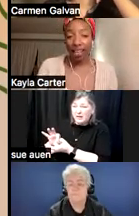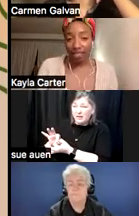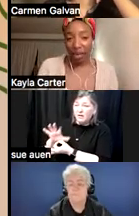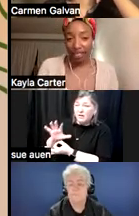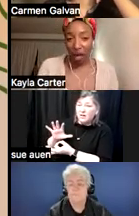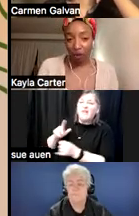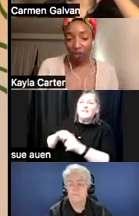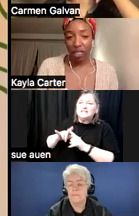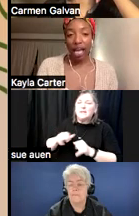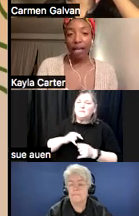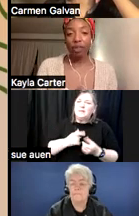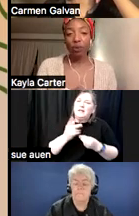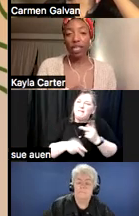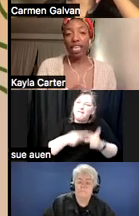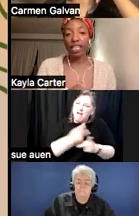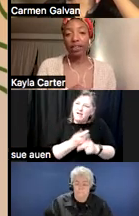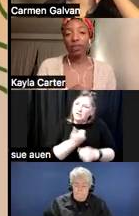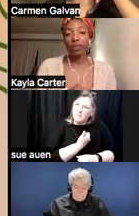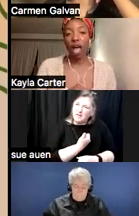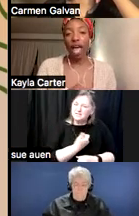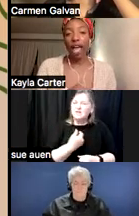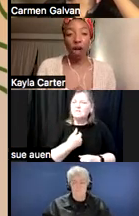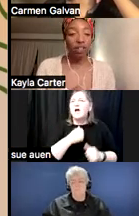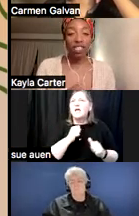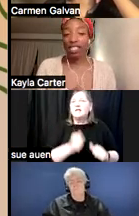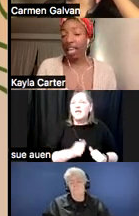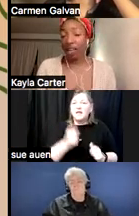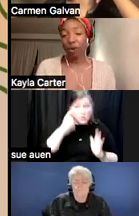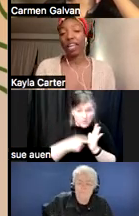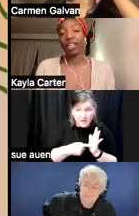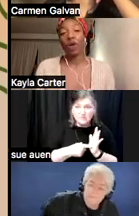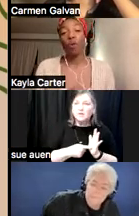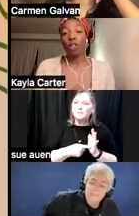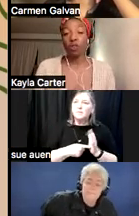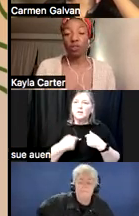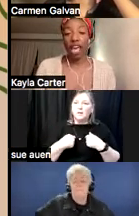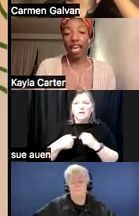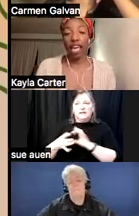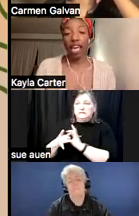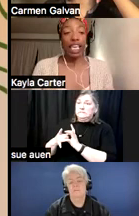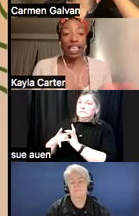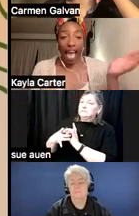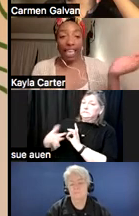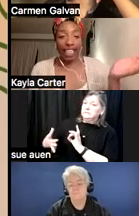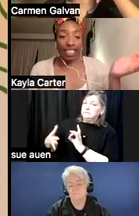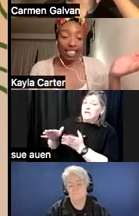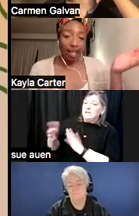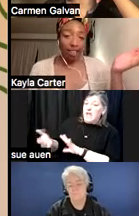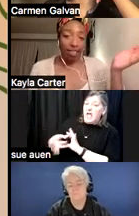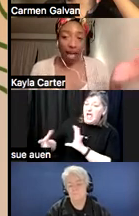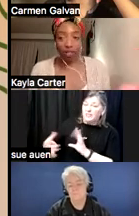being kind to myself. We can acknowledge the debt that we're in while also saying, yeah,